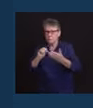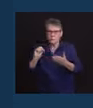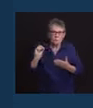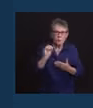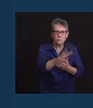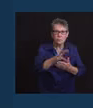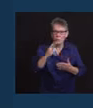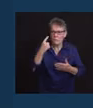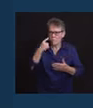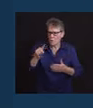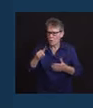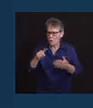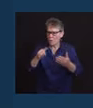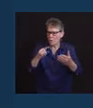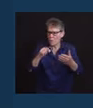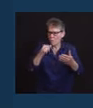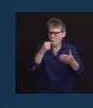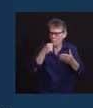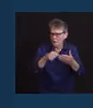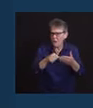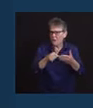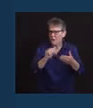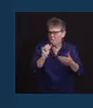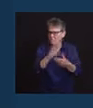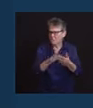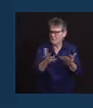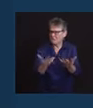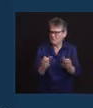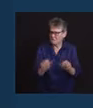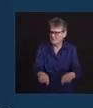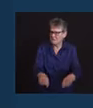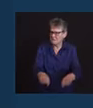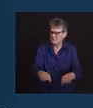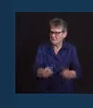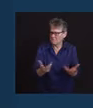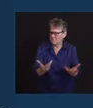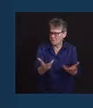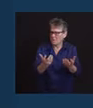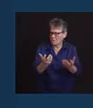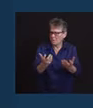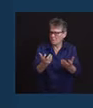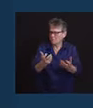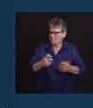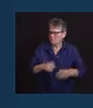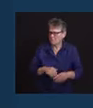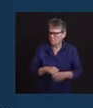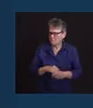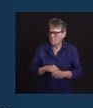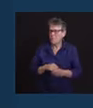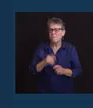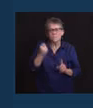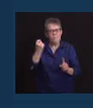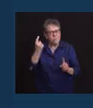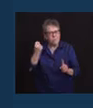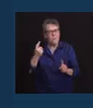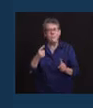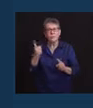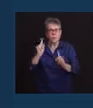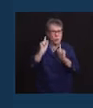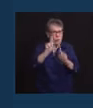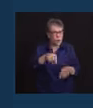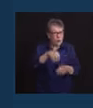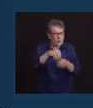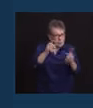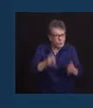safety protocols, including face coverings, social distancing, and frequent sanitation. We are able to take this step as